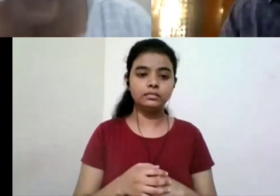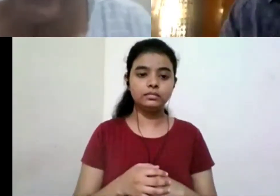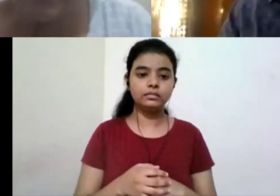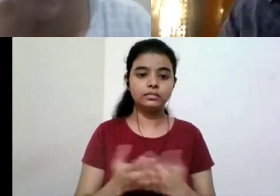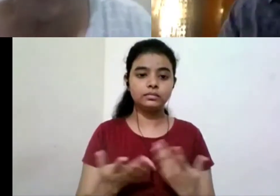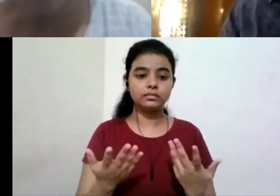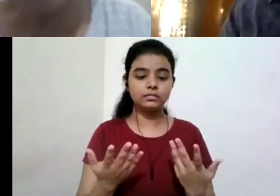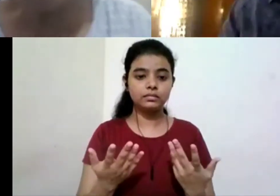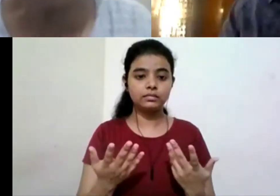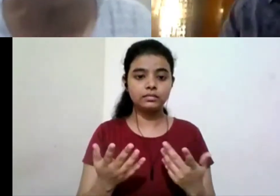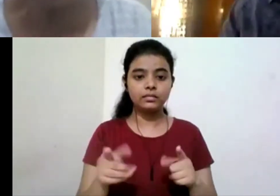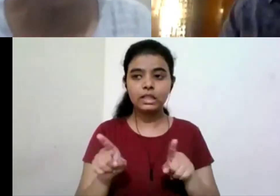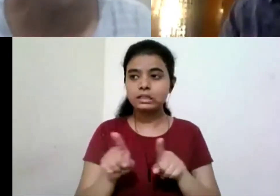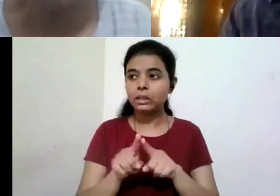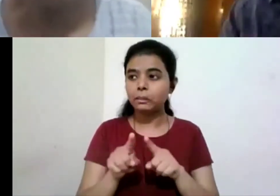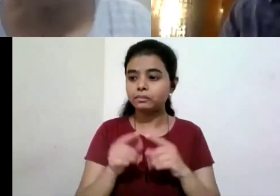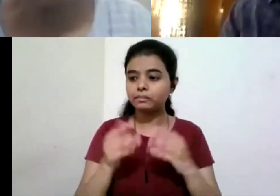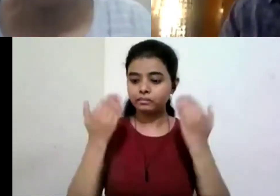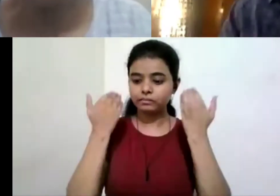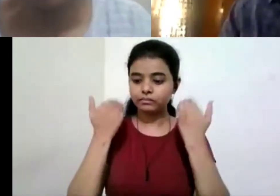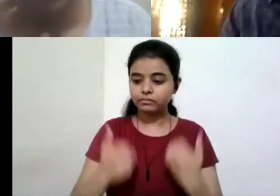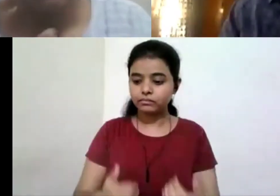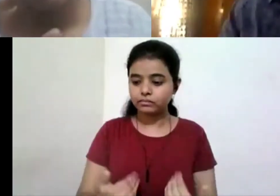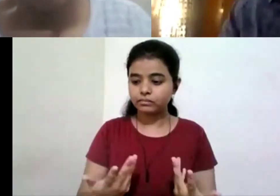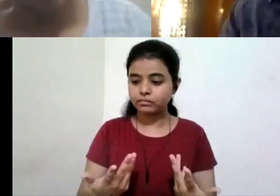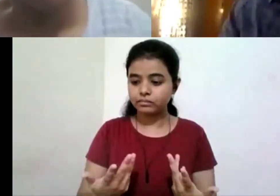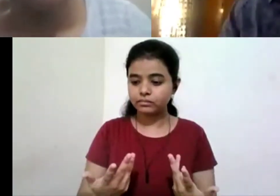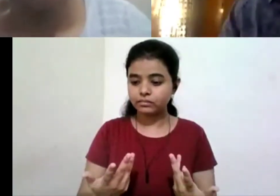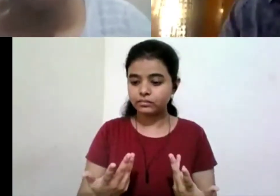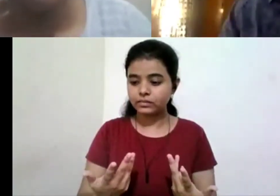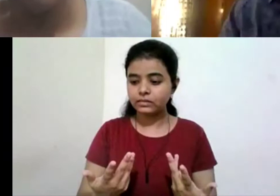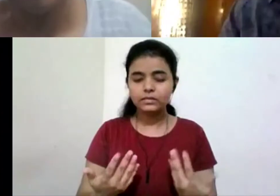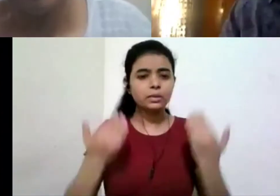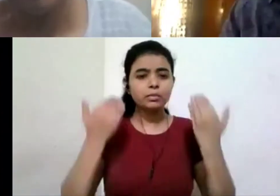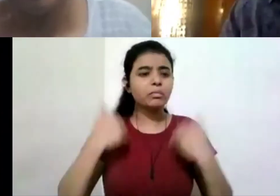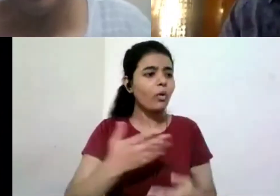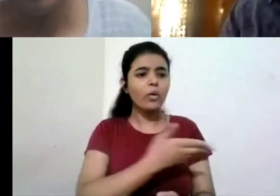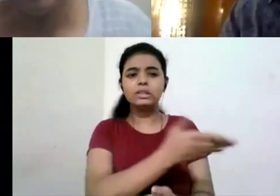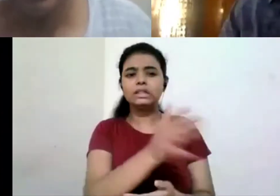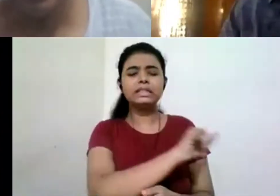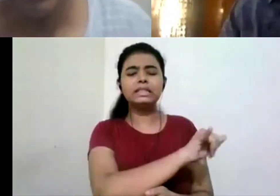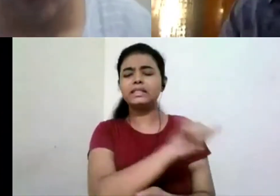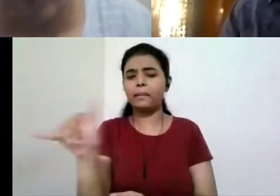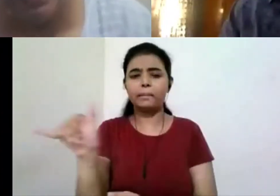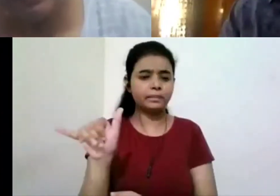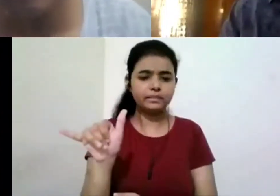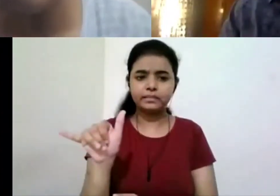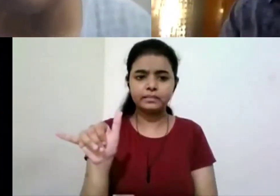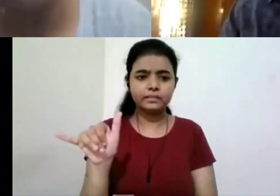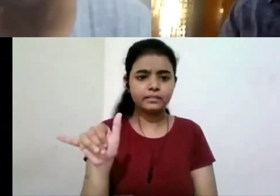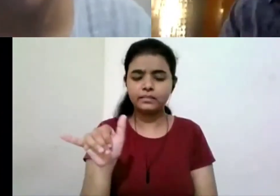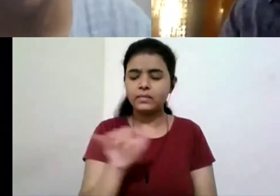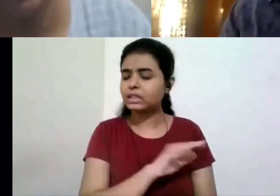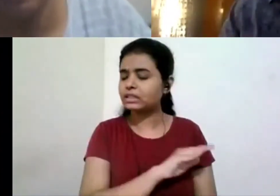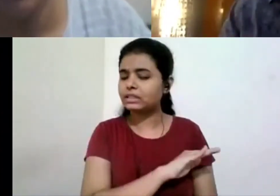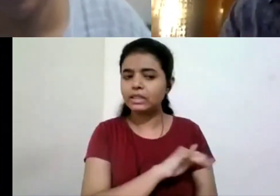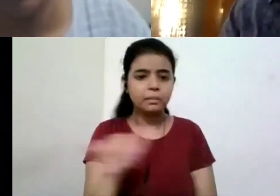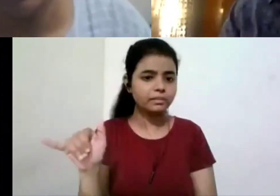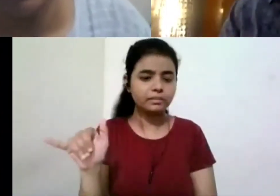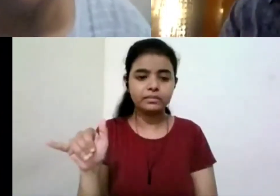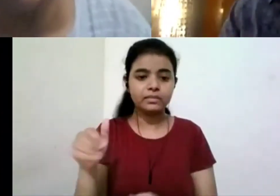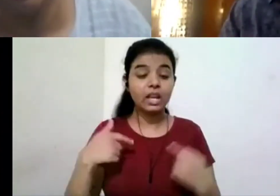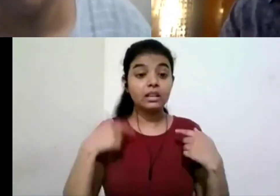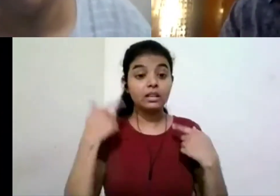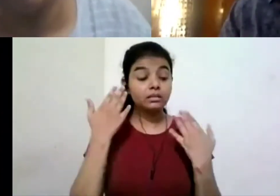it's that embodiment which kinds of has a commonality. If you make the fact of that